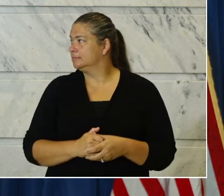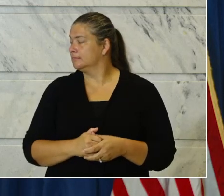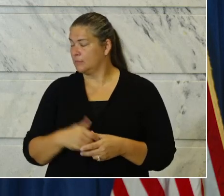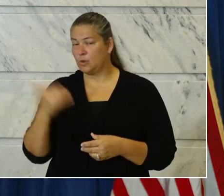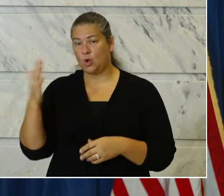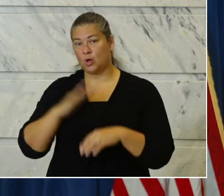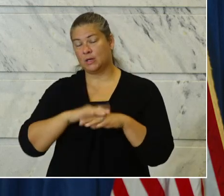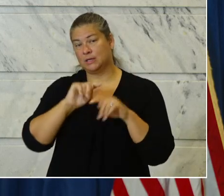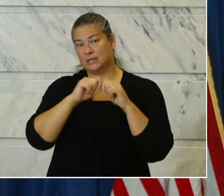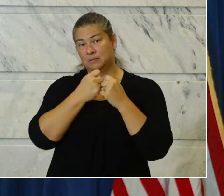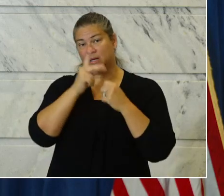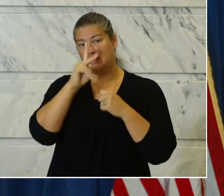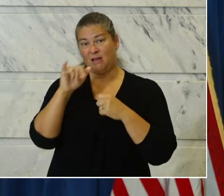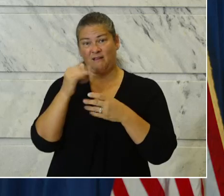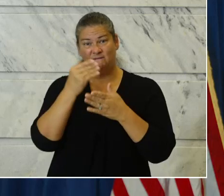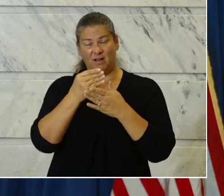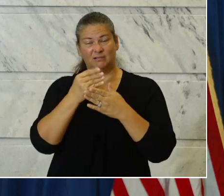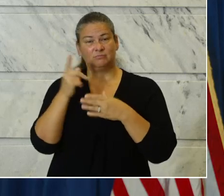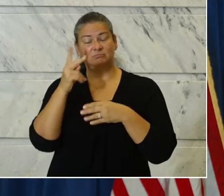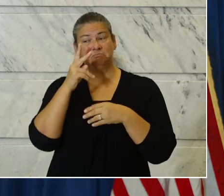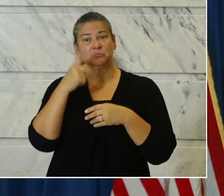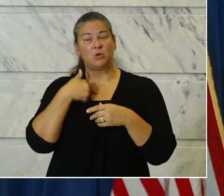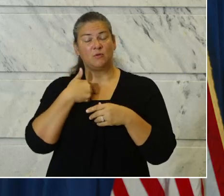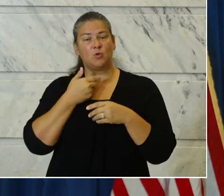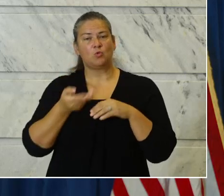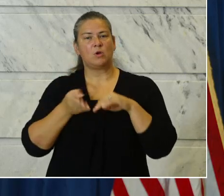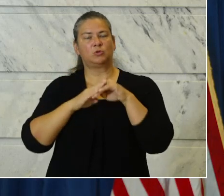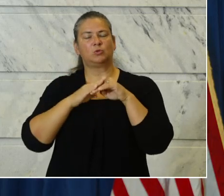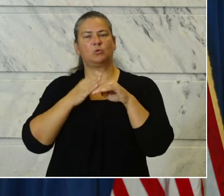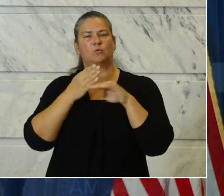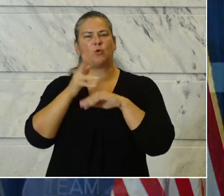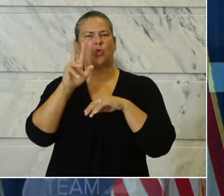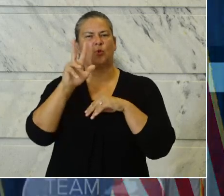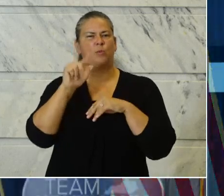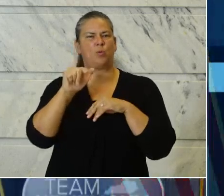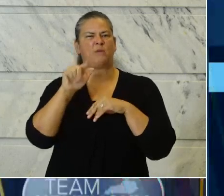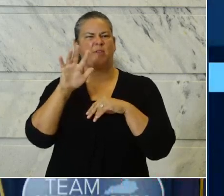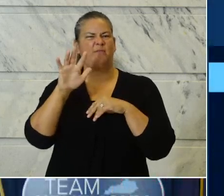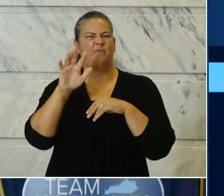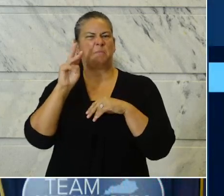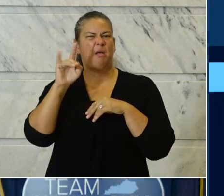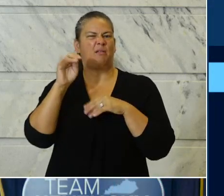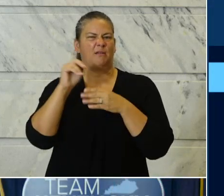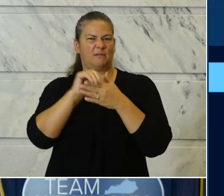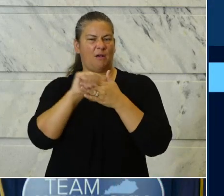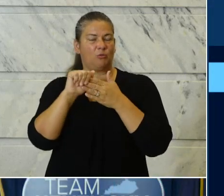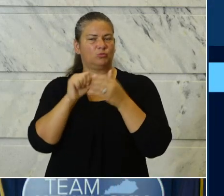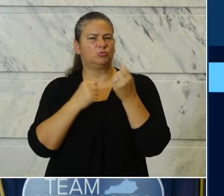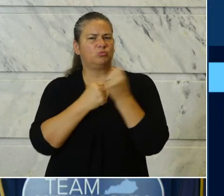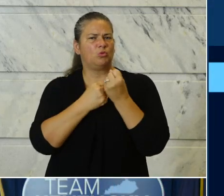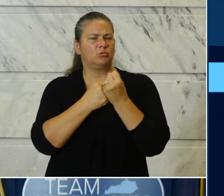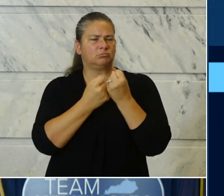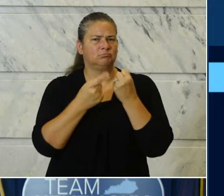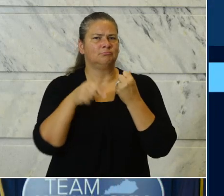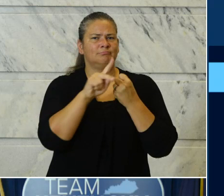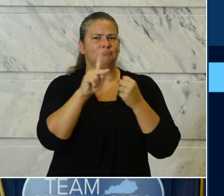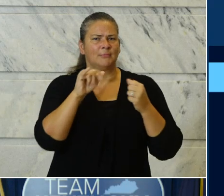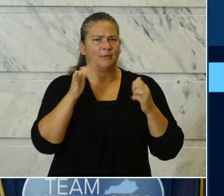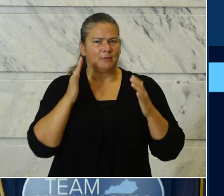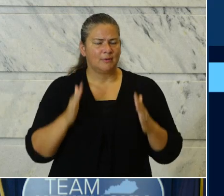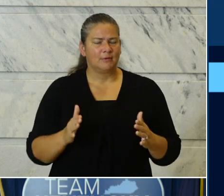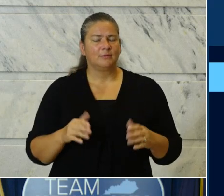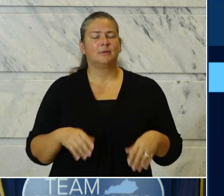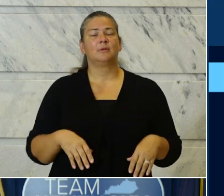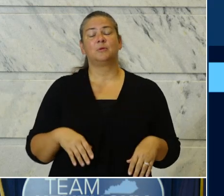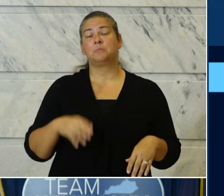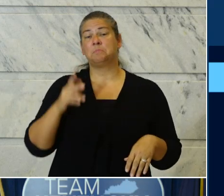On the Team Kentucky Fund, you will see that we have raised over $3.5 million to support our fellow Kentuckians. And the best